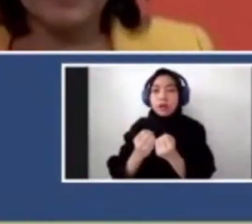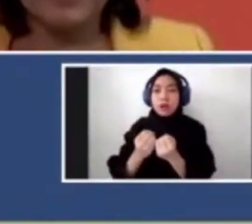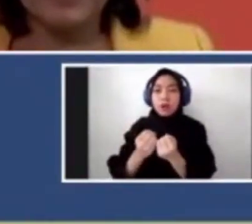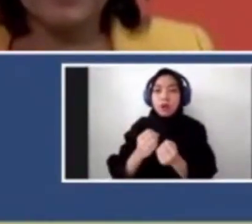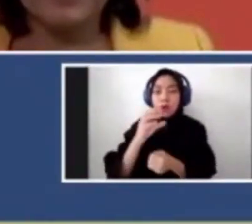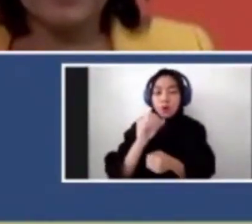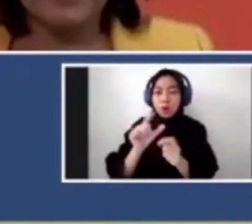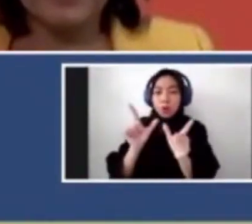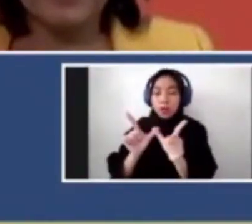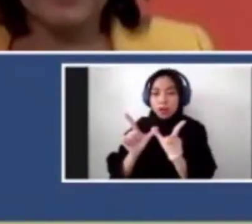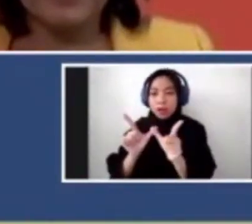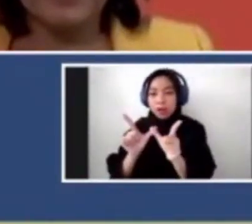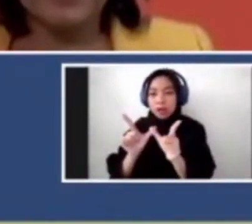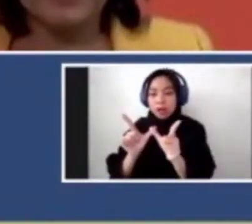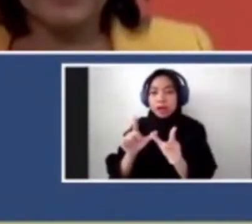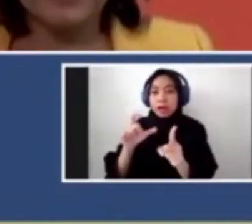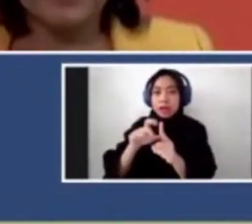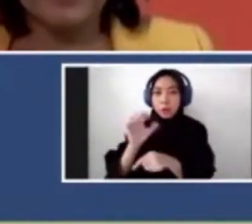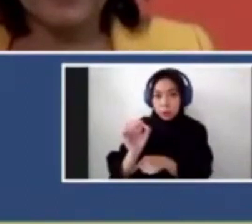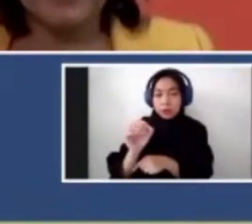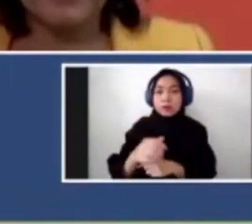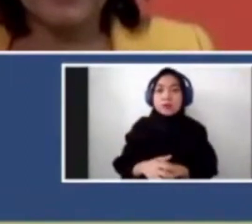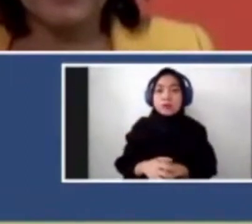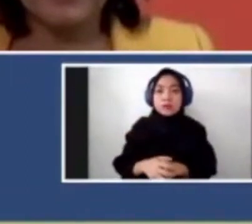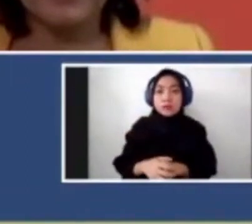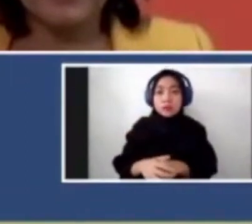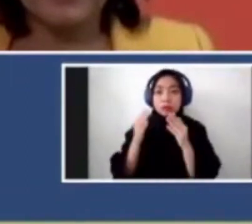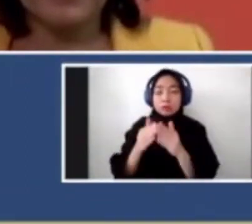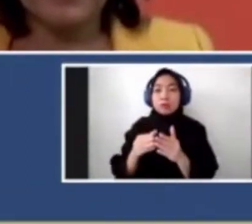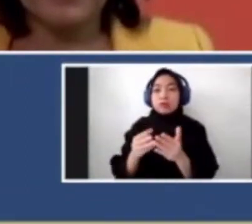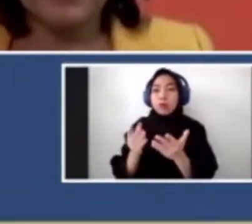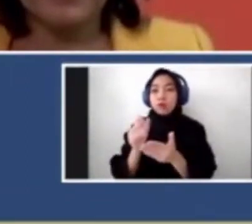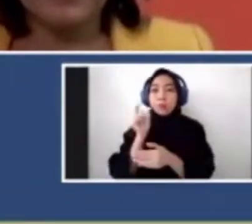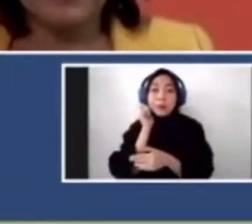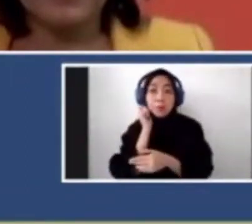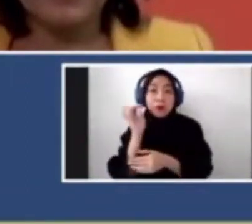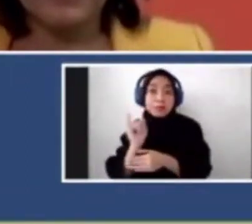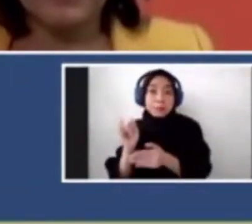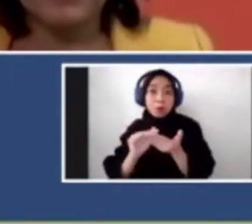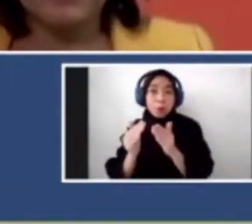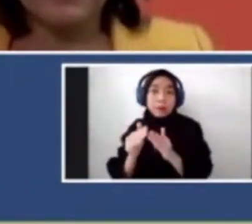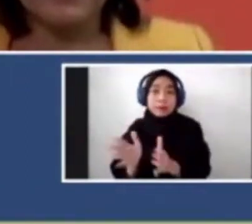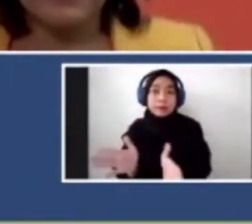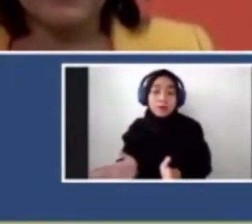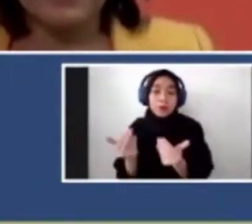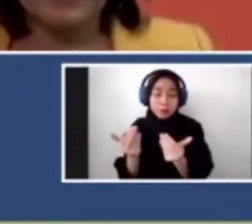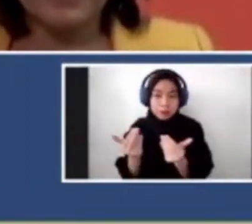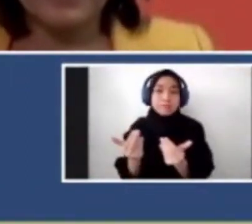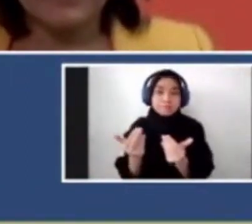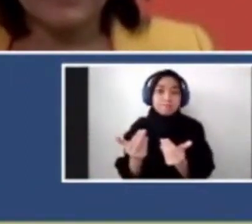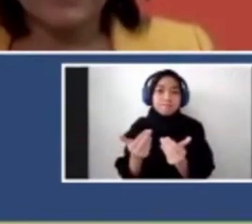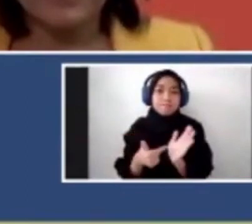morning, Dr. Zarza will present her paper on women, design, and community development, in which she will share her effort